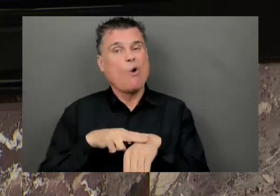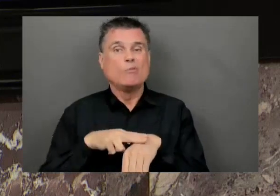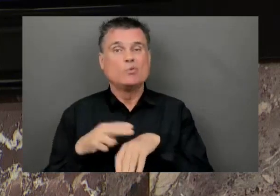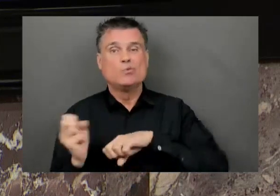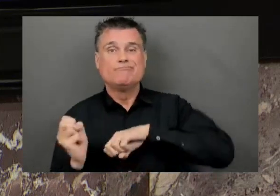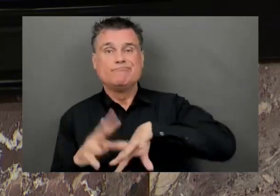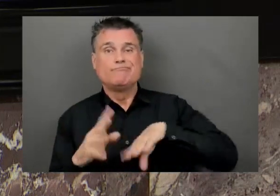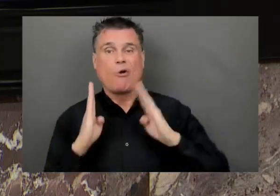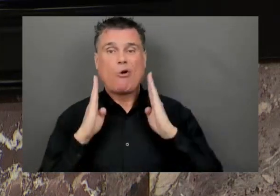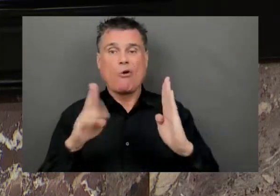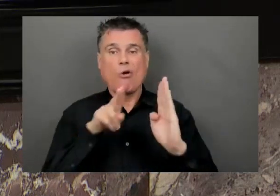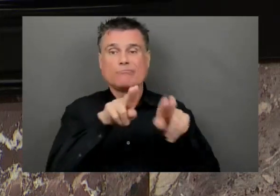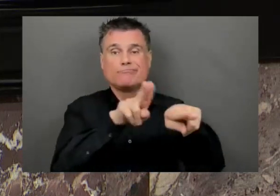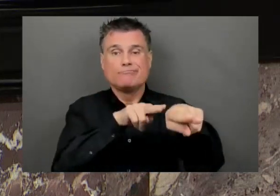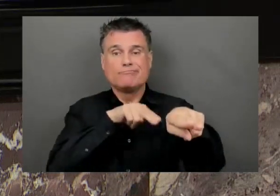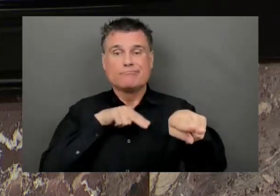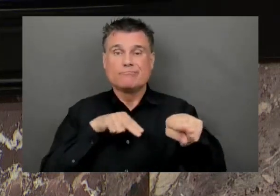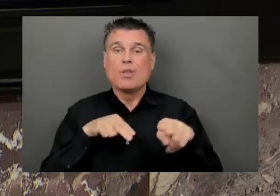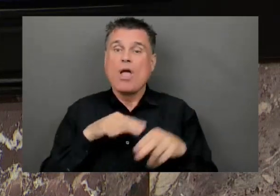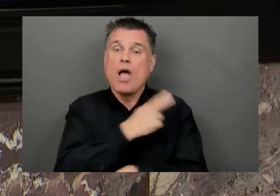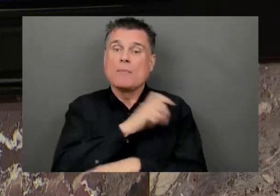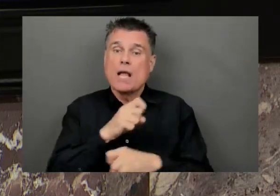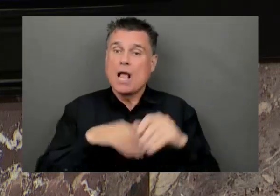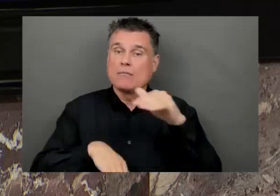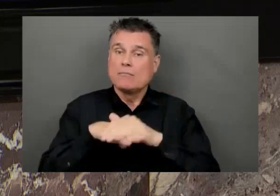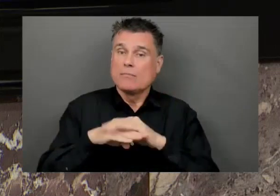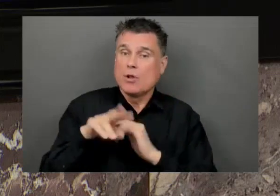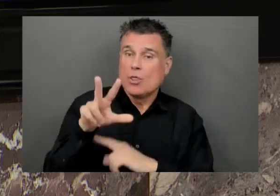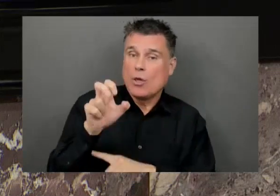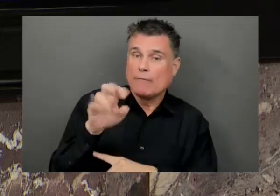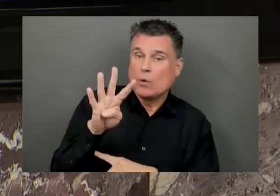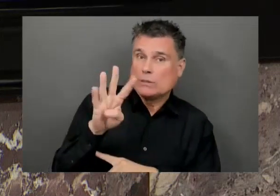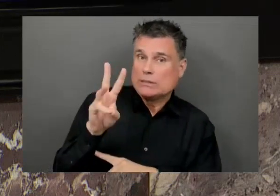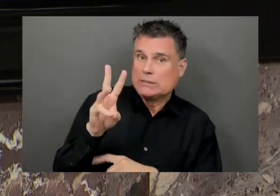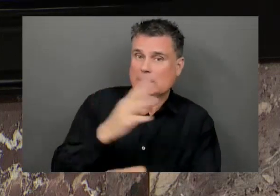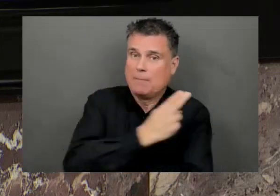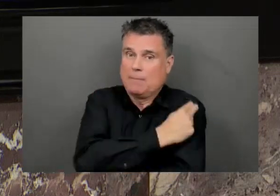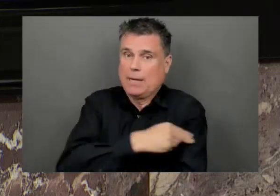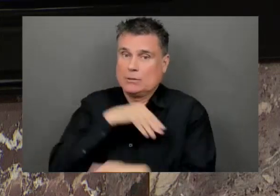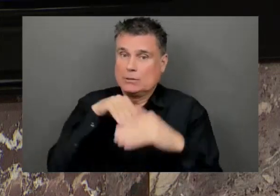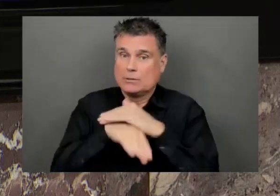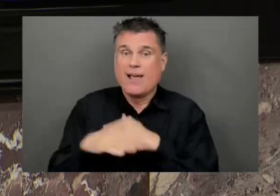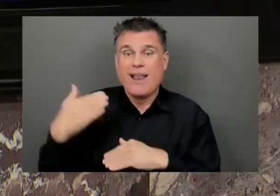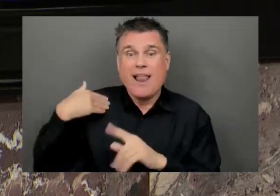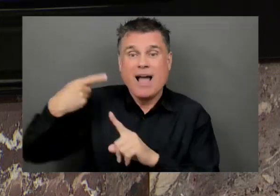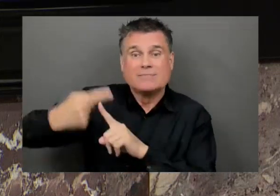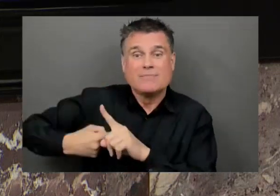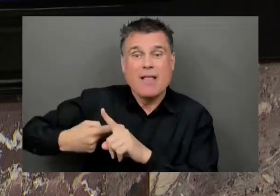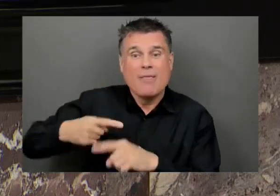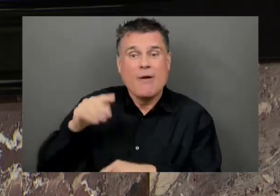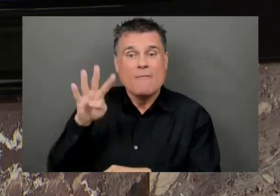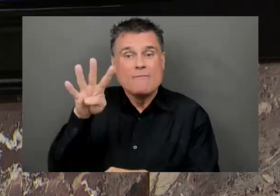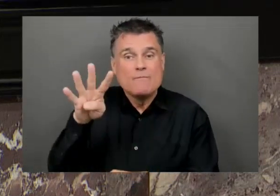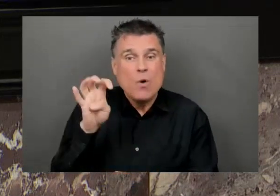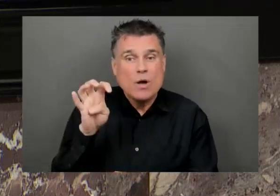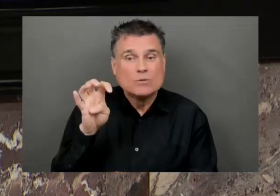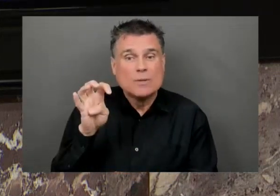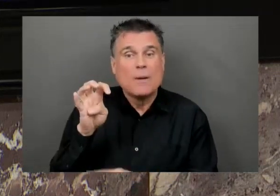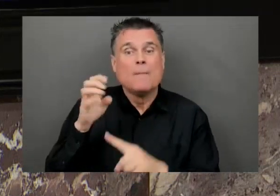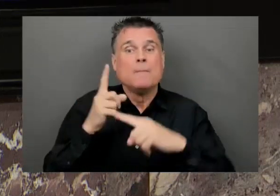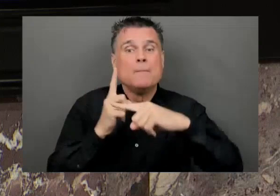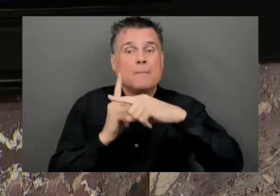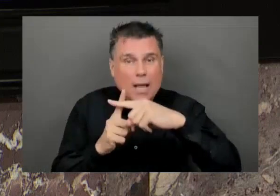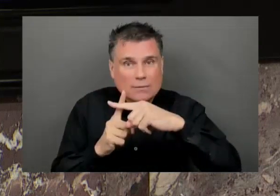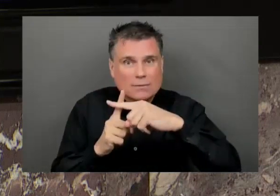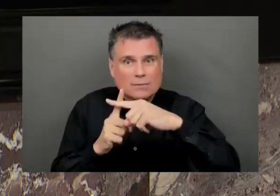saw 447 patients accommodated. That's over 100 patients in hallways, corridors, broom closets, anywhere